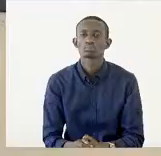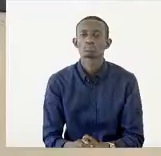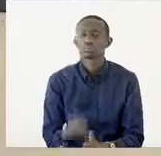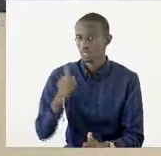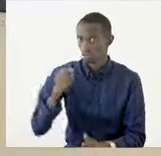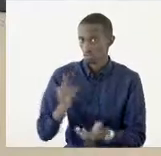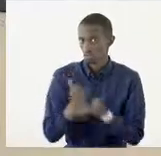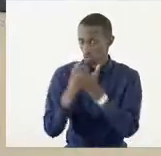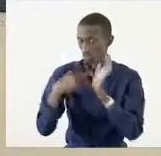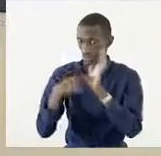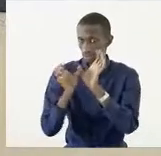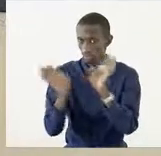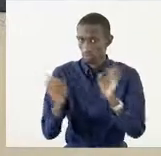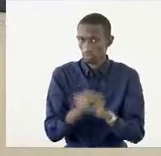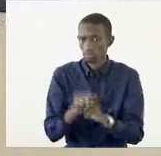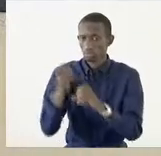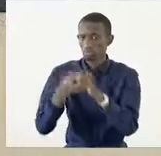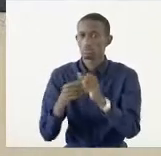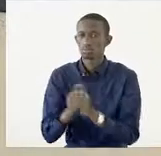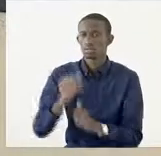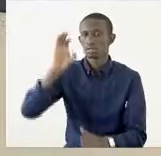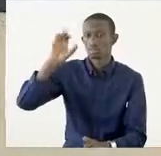distinguish carbonyl compounds from